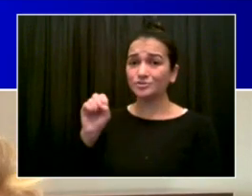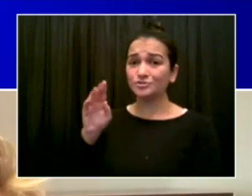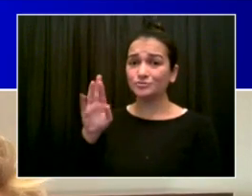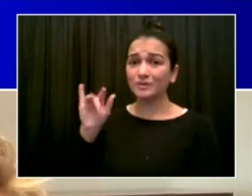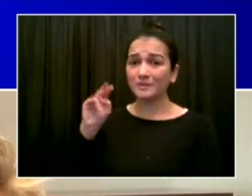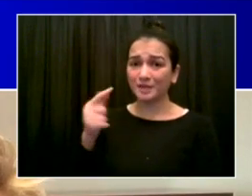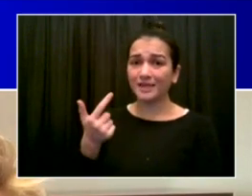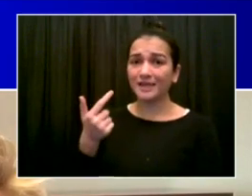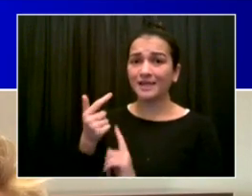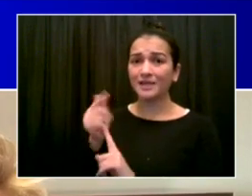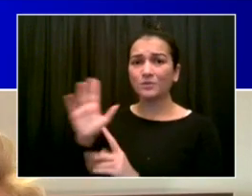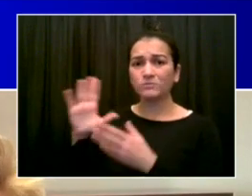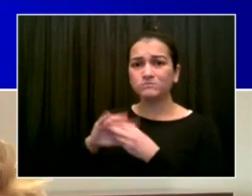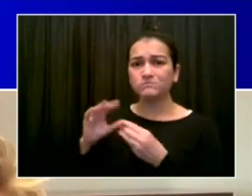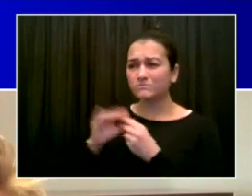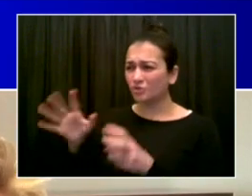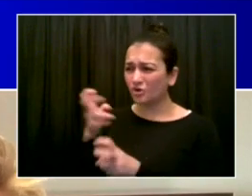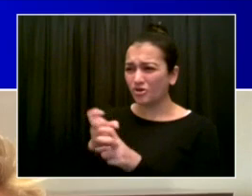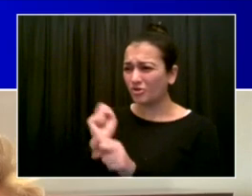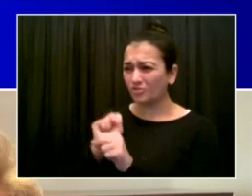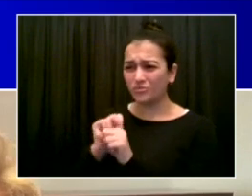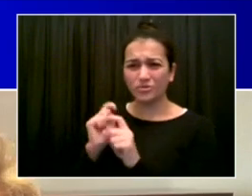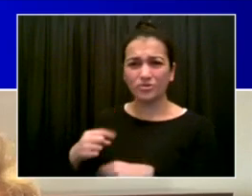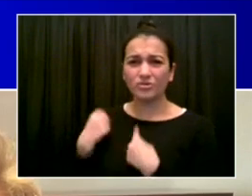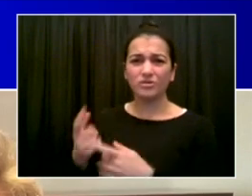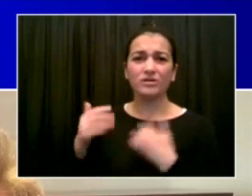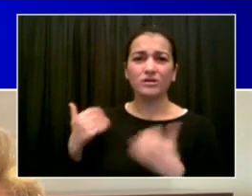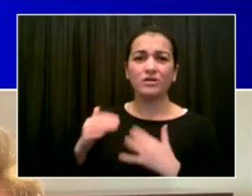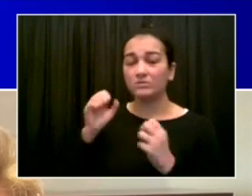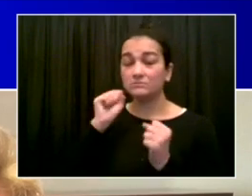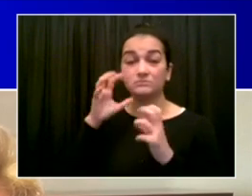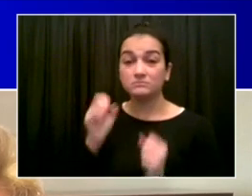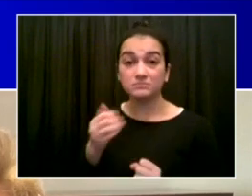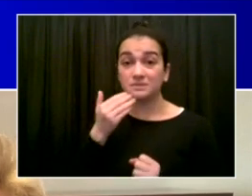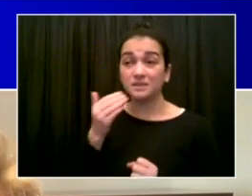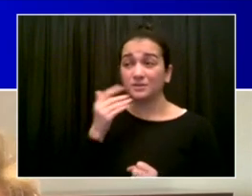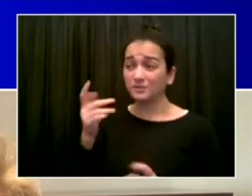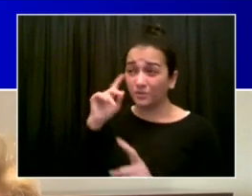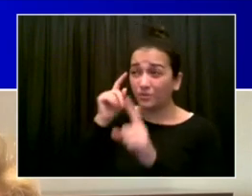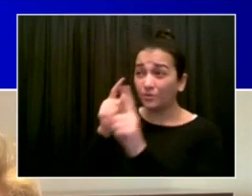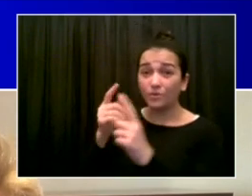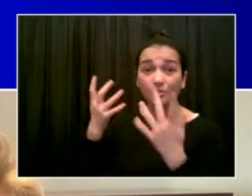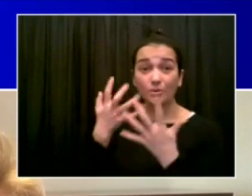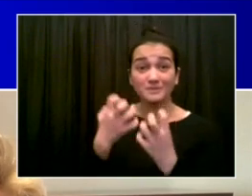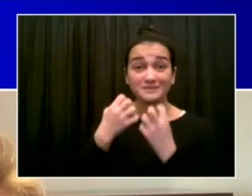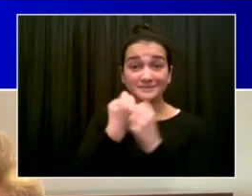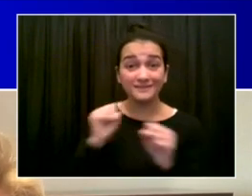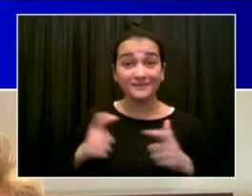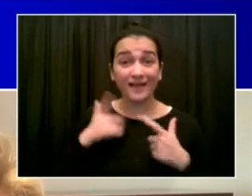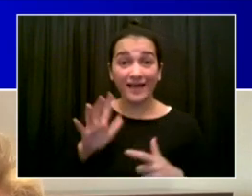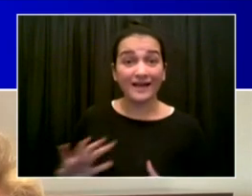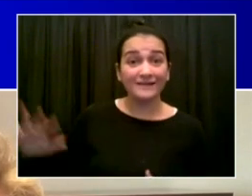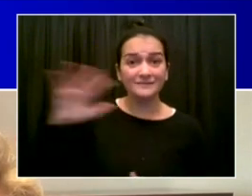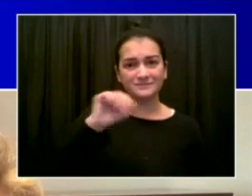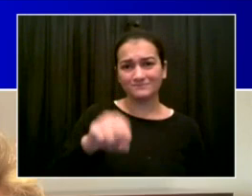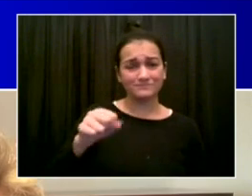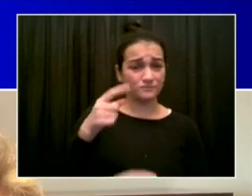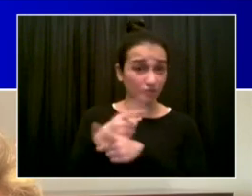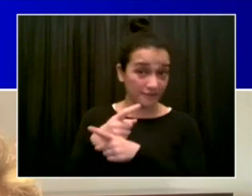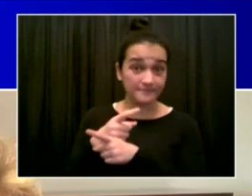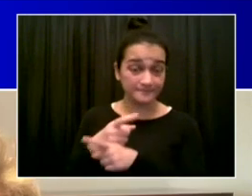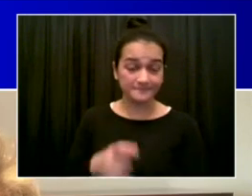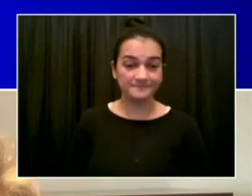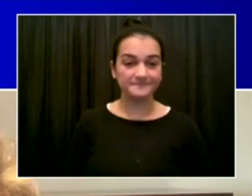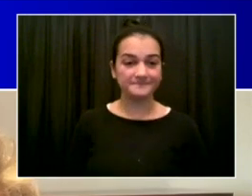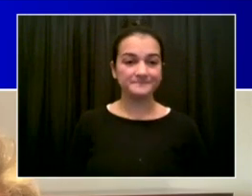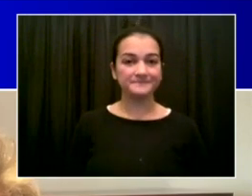save lives. And we here in New York City, we want to help in every way we can, share our experiences, share the success of